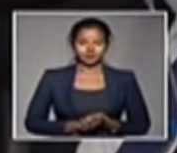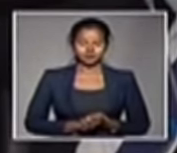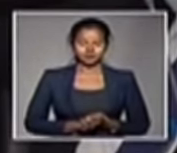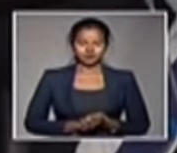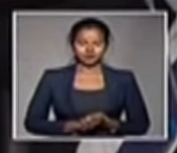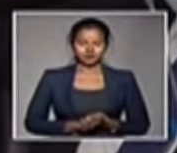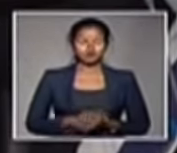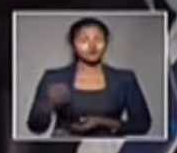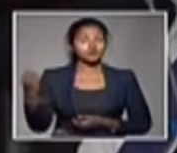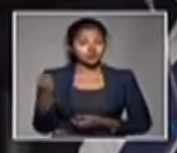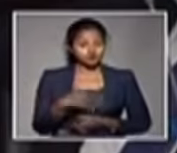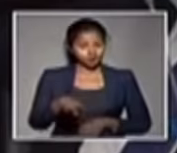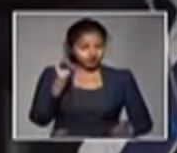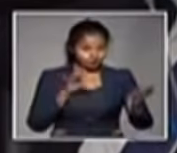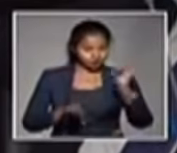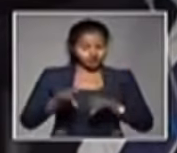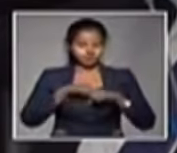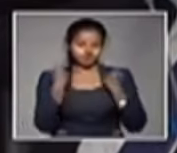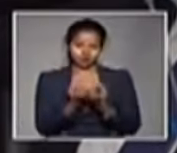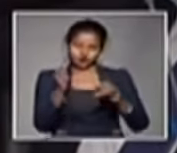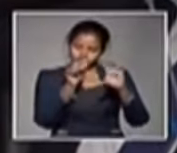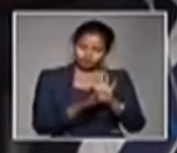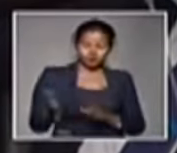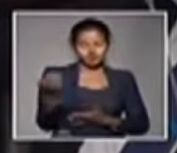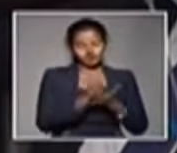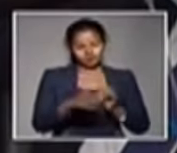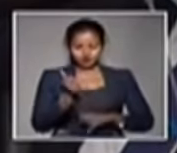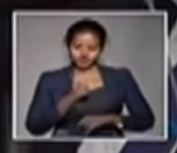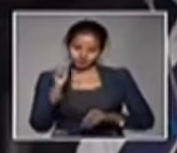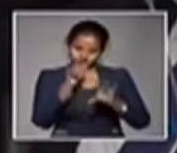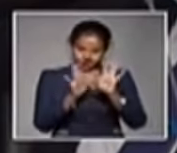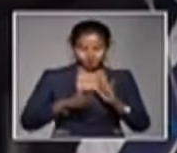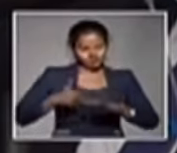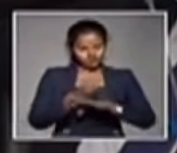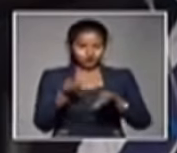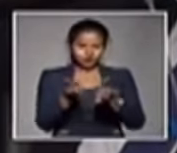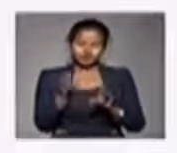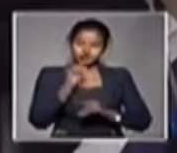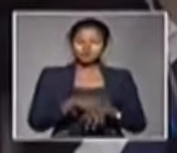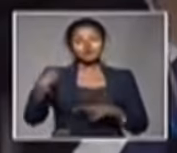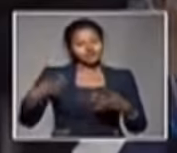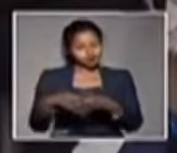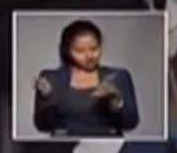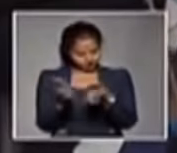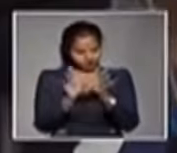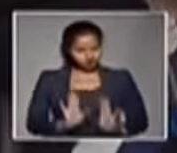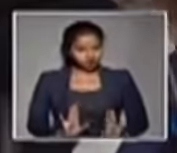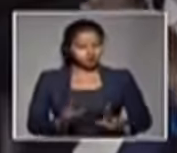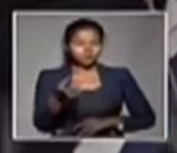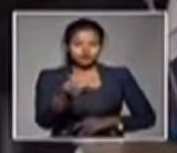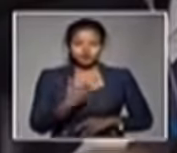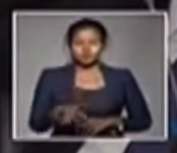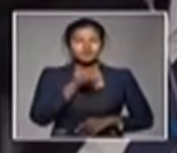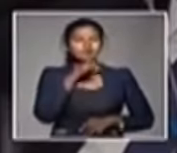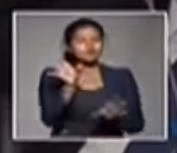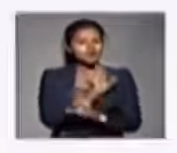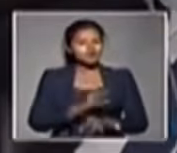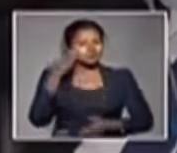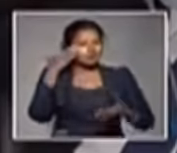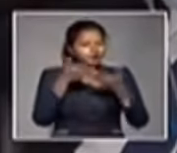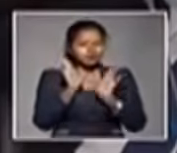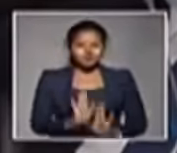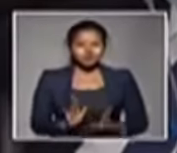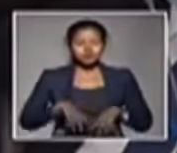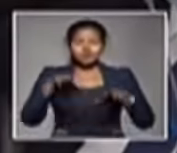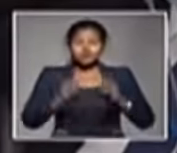When a select committee is appointed, anyone can be appointed as its leader just like other committees. Aren't you ashamed of yourself? The owner